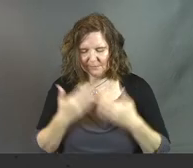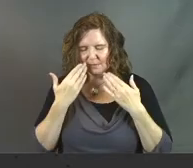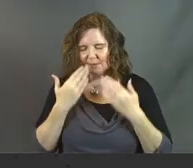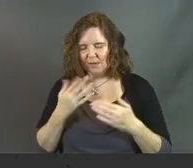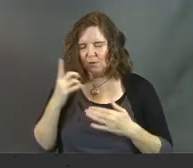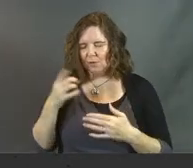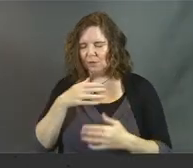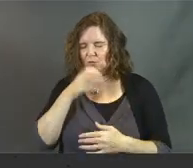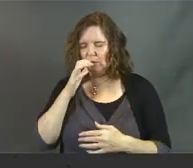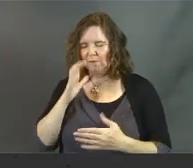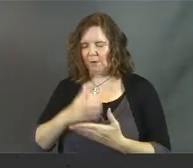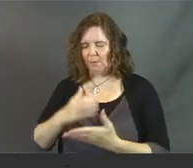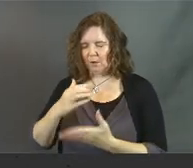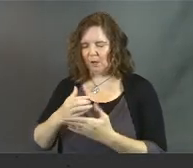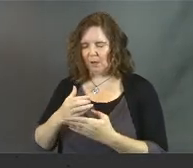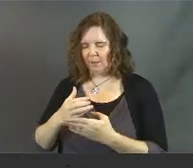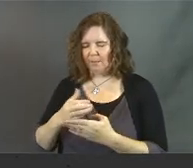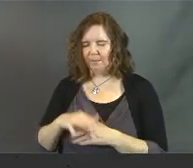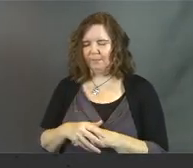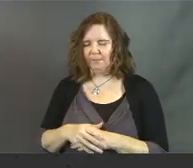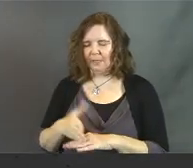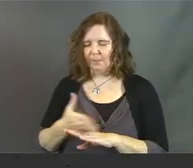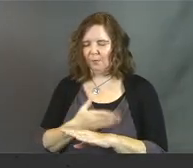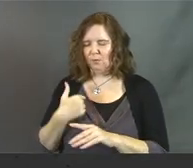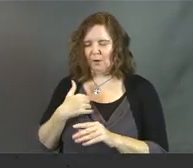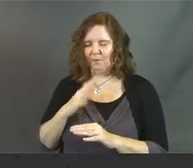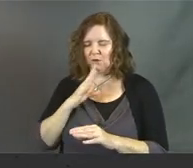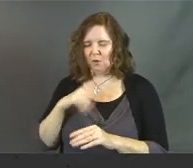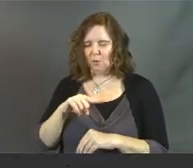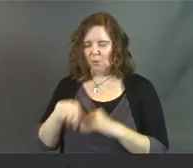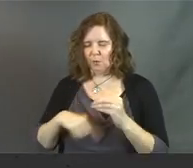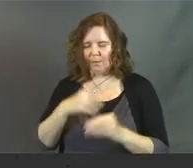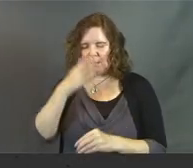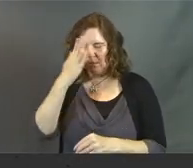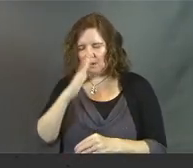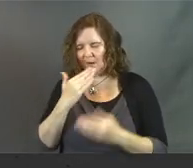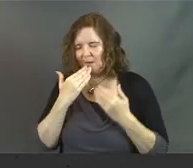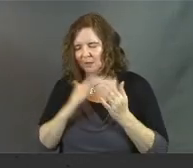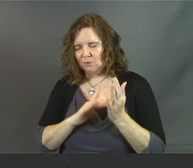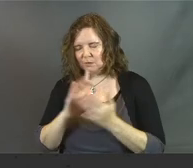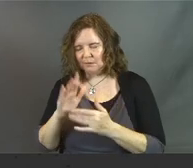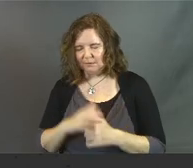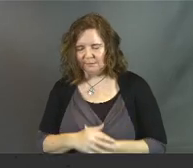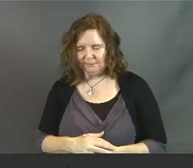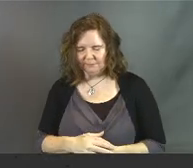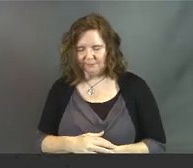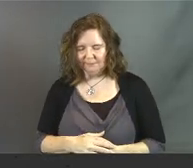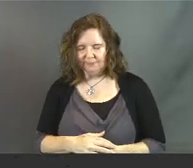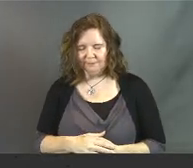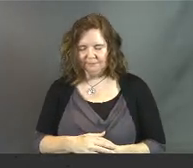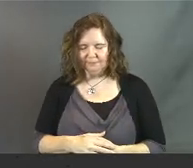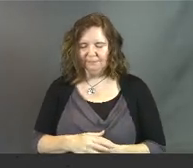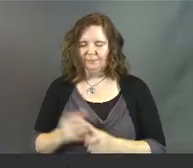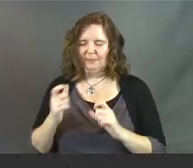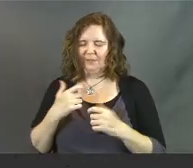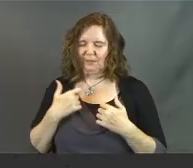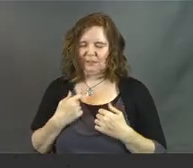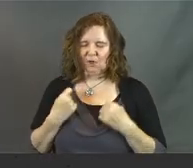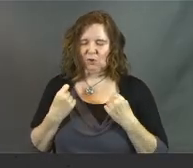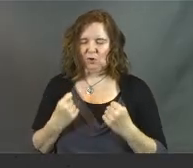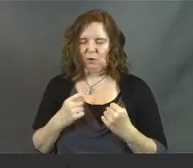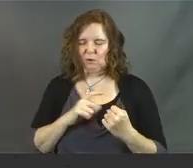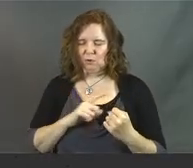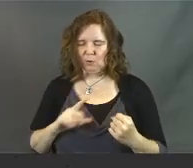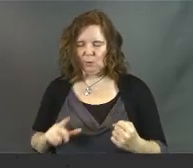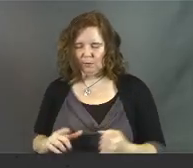Thank you that you drank from her cup before you ever talked to her about God. Thank you, Jesus. Give us that courage,